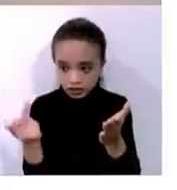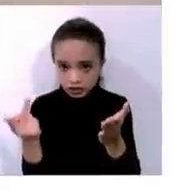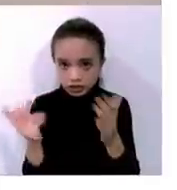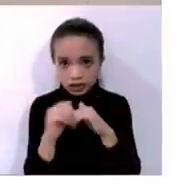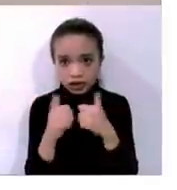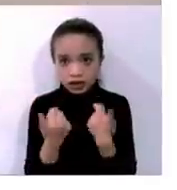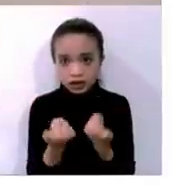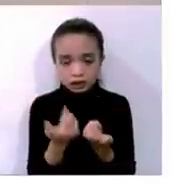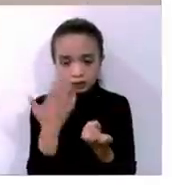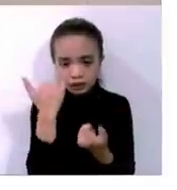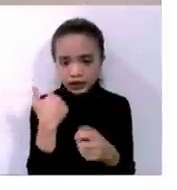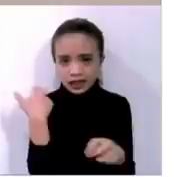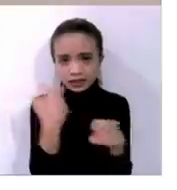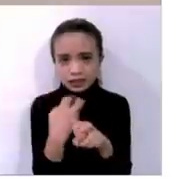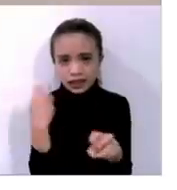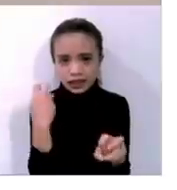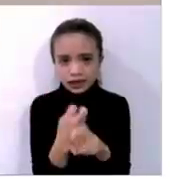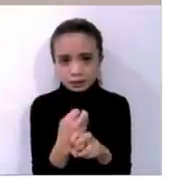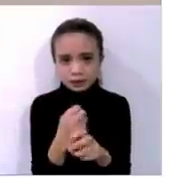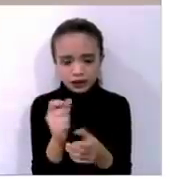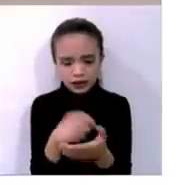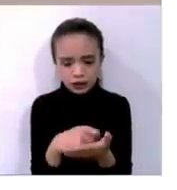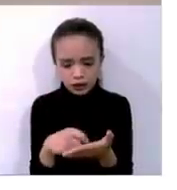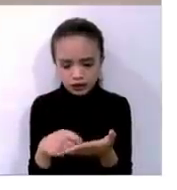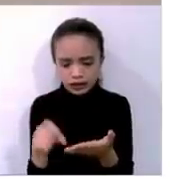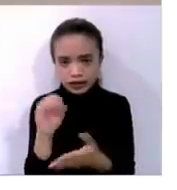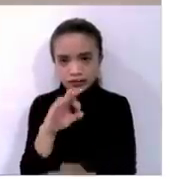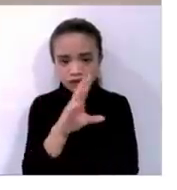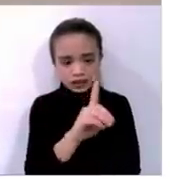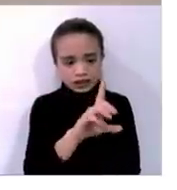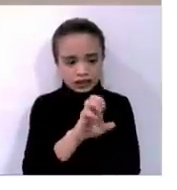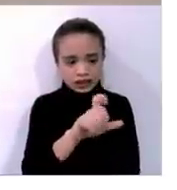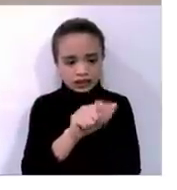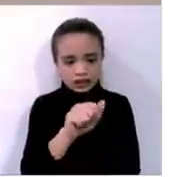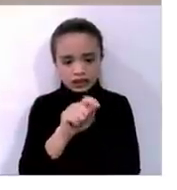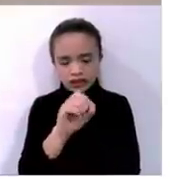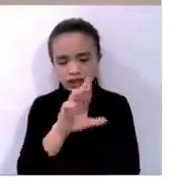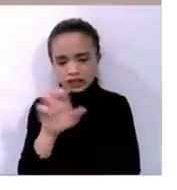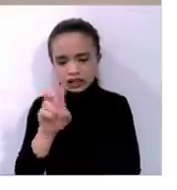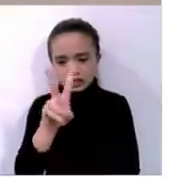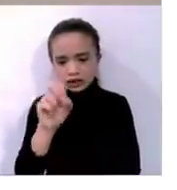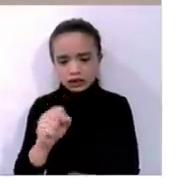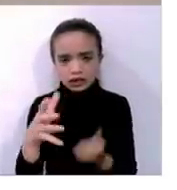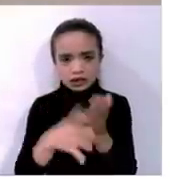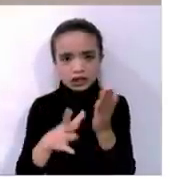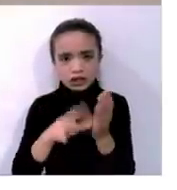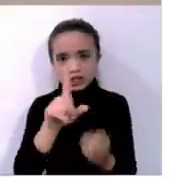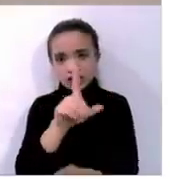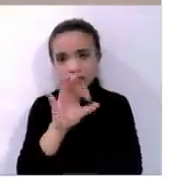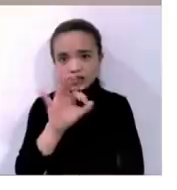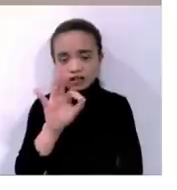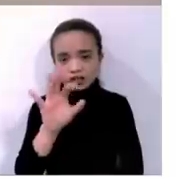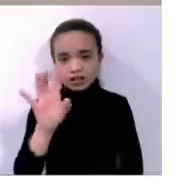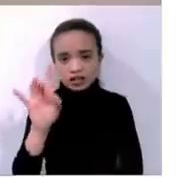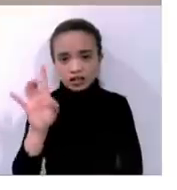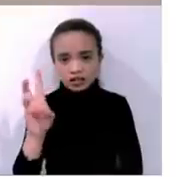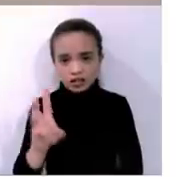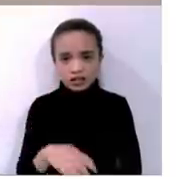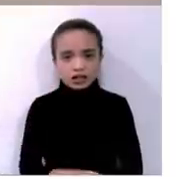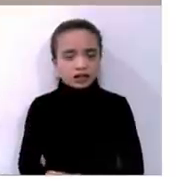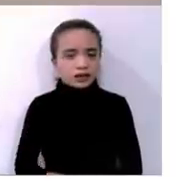so difficult to write when De La Torre versus Comelec in 1986 stares you right in your